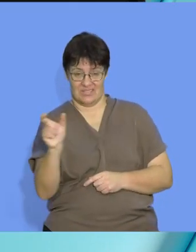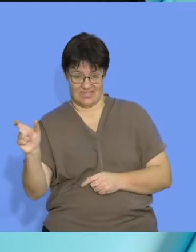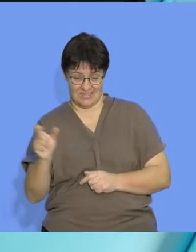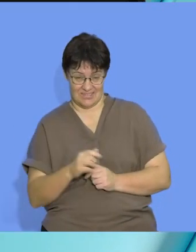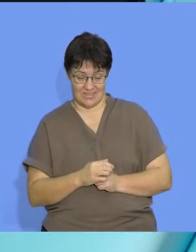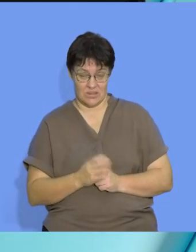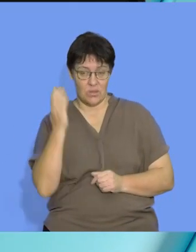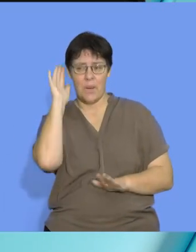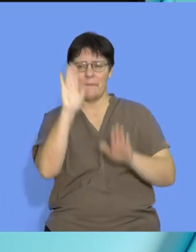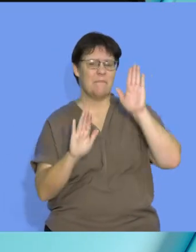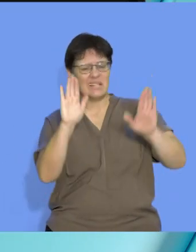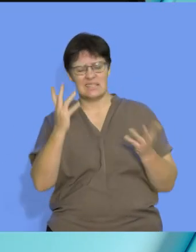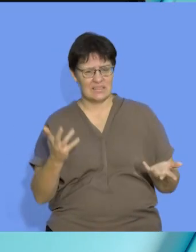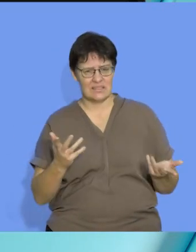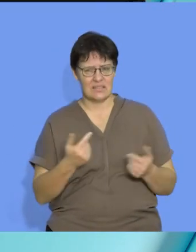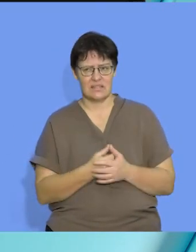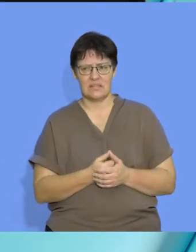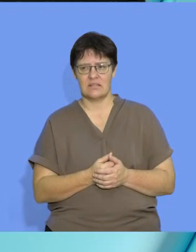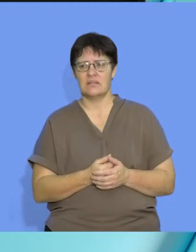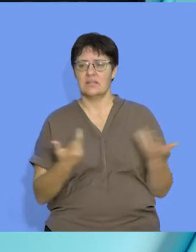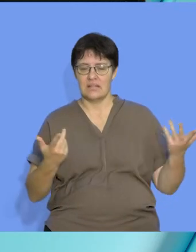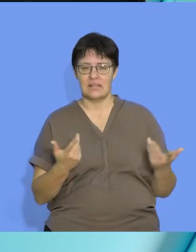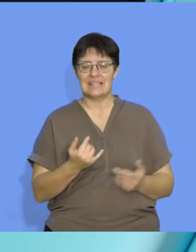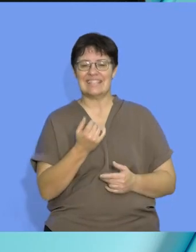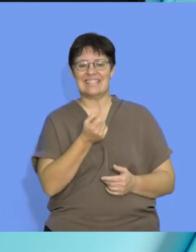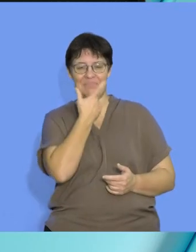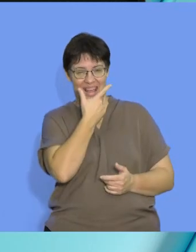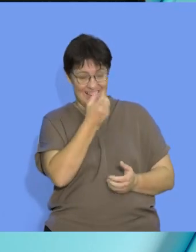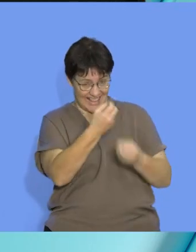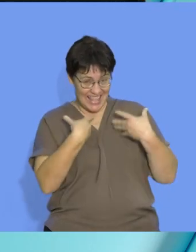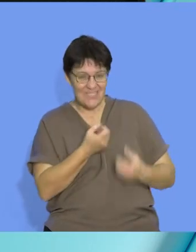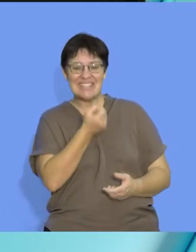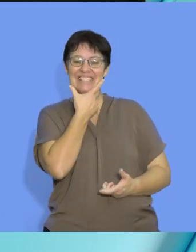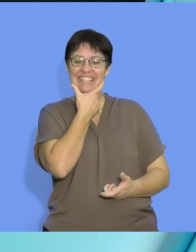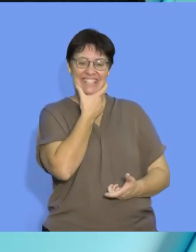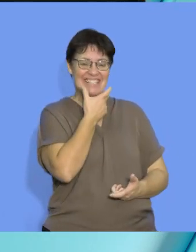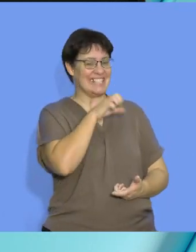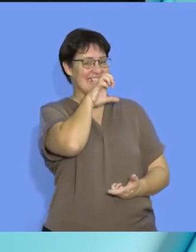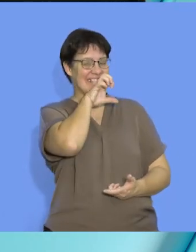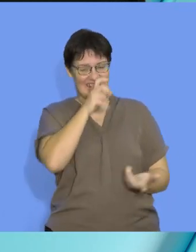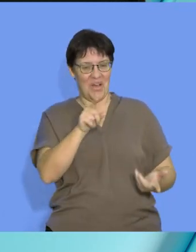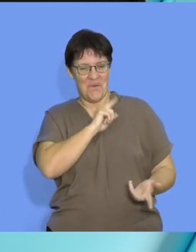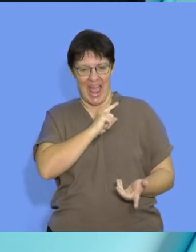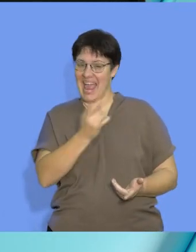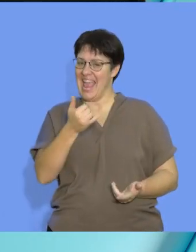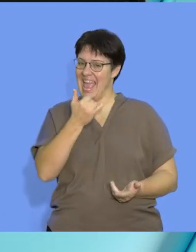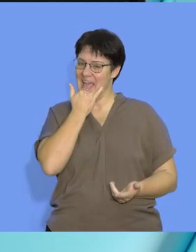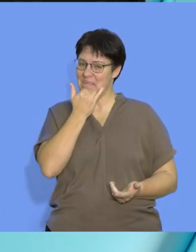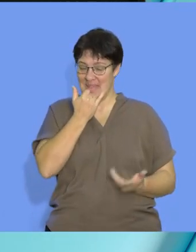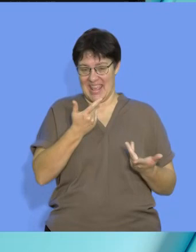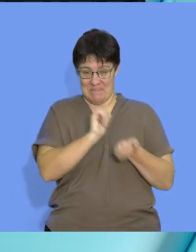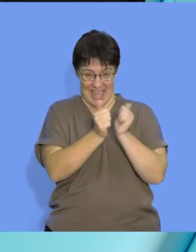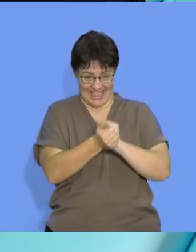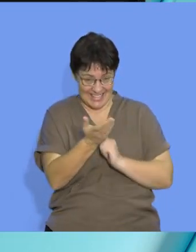me is just the word smile. So everyone give me a big smile at home because you're happy to be doing that. The